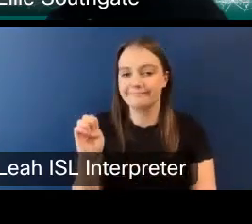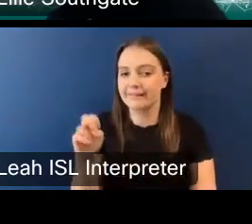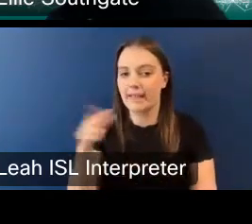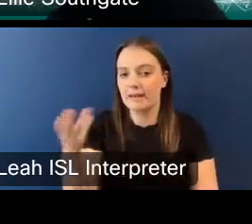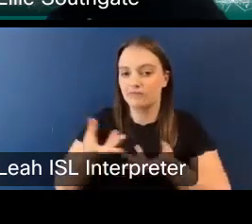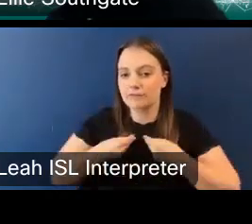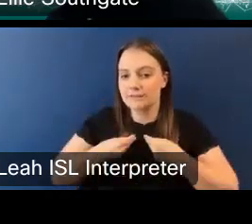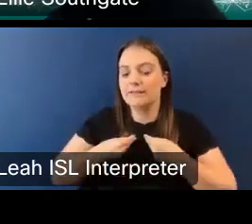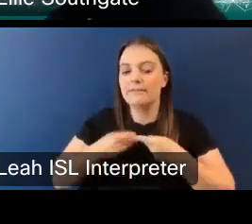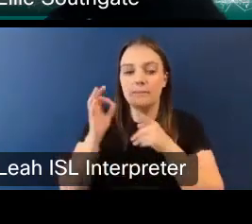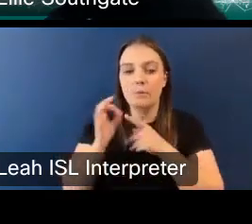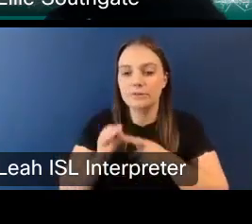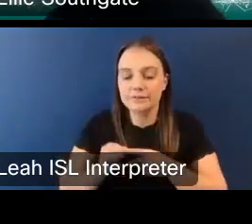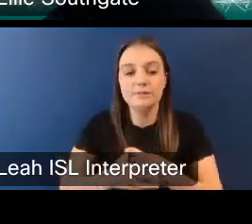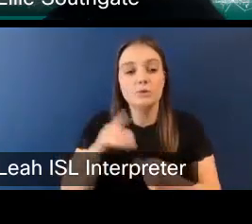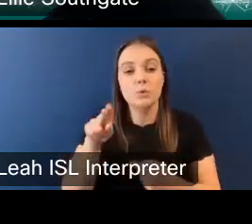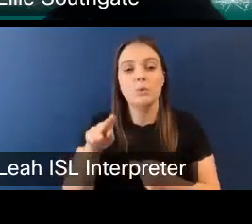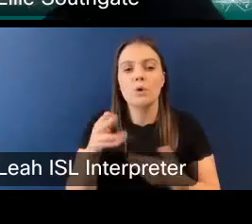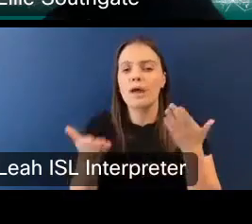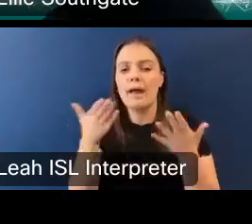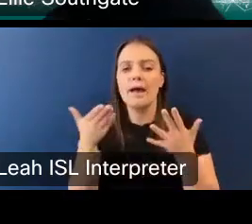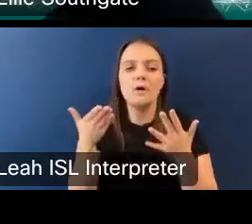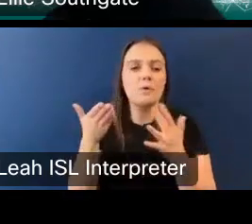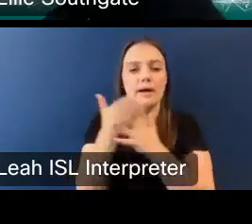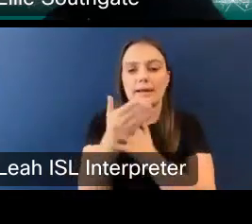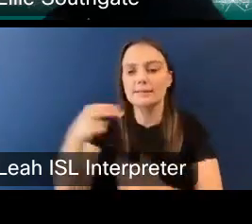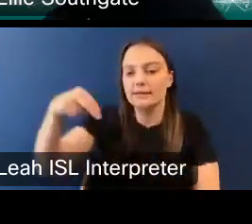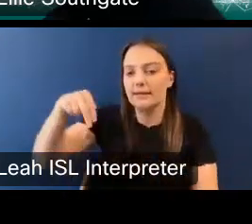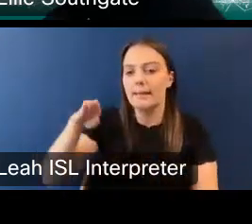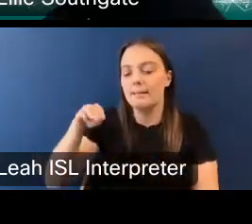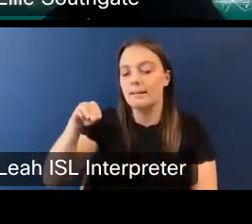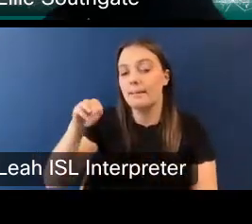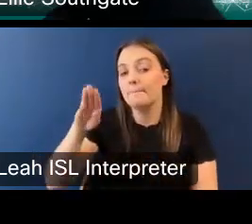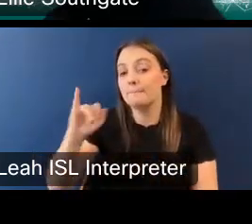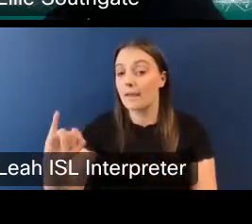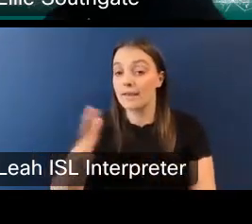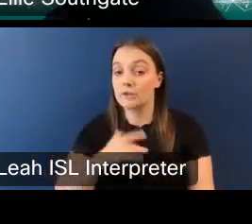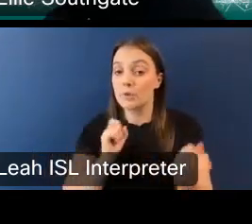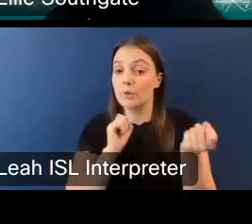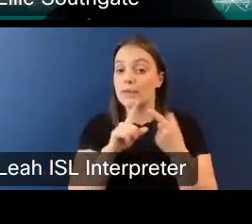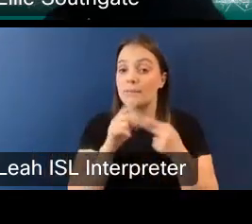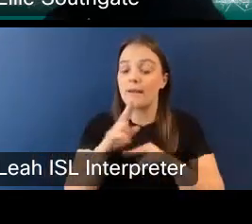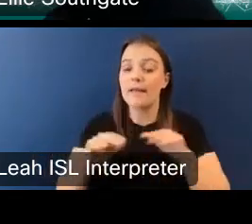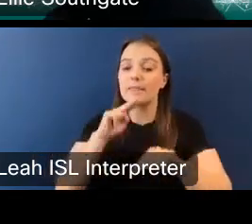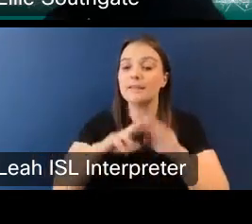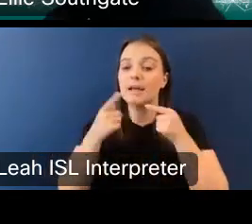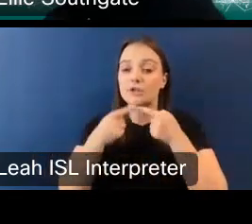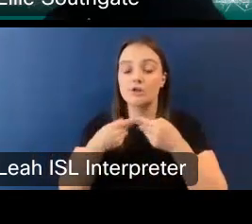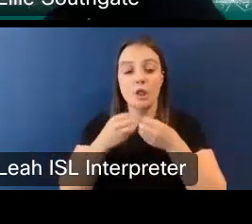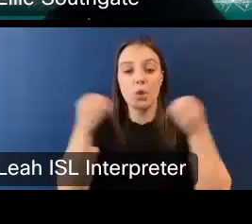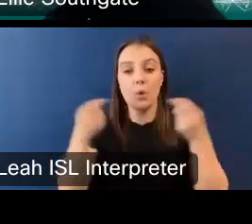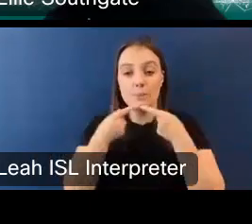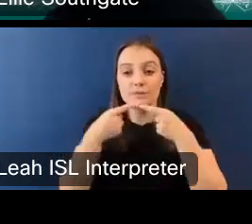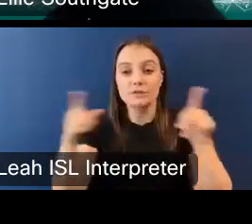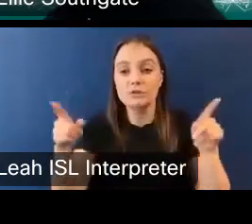can attain those accreditation points by emailing our National Open Disclosure Office inbox after